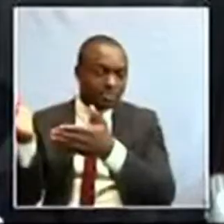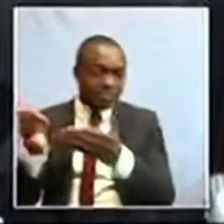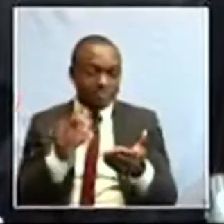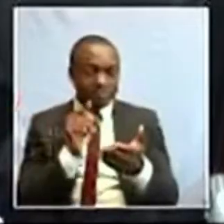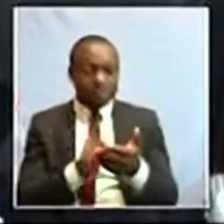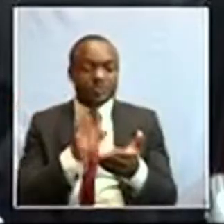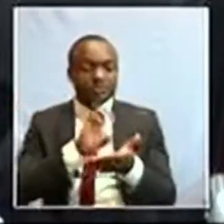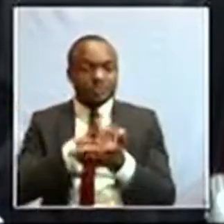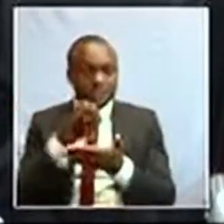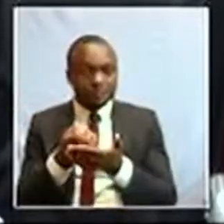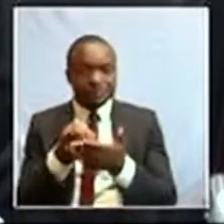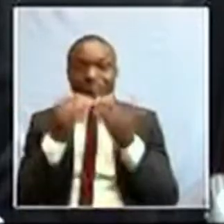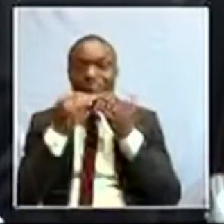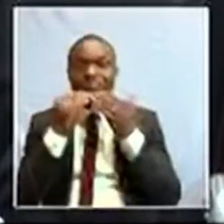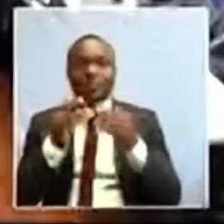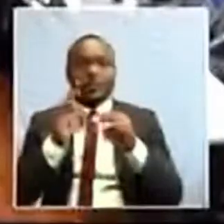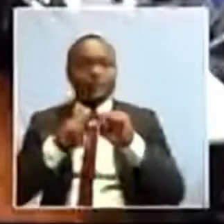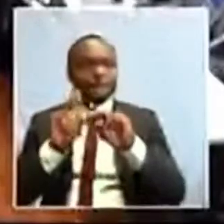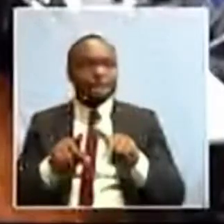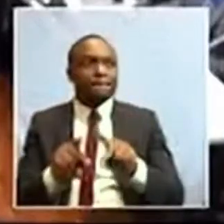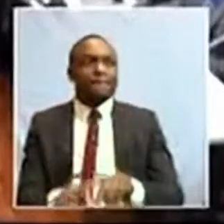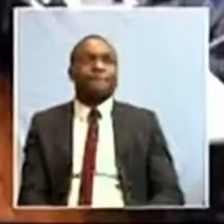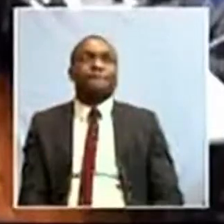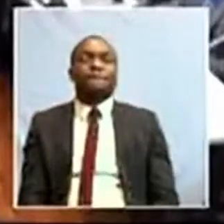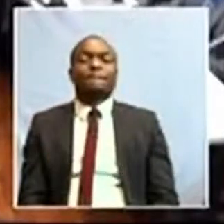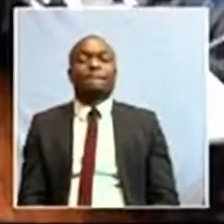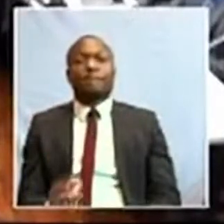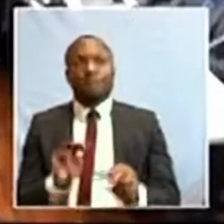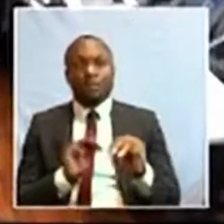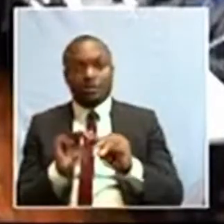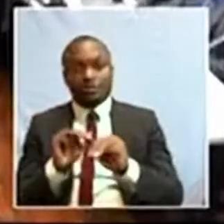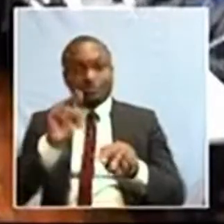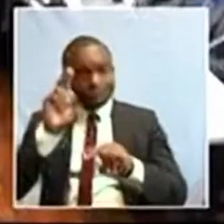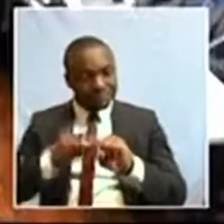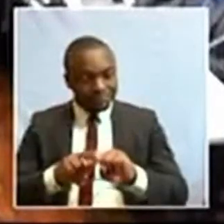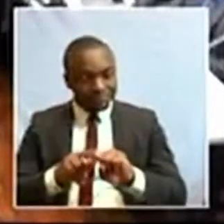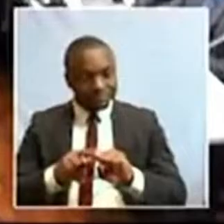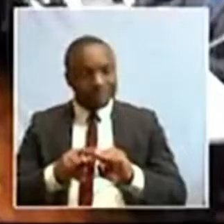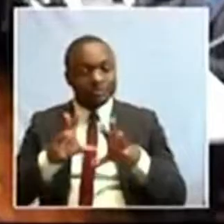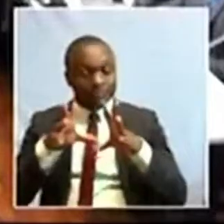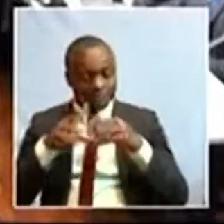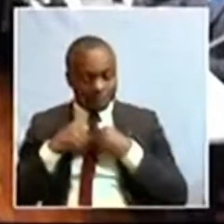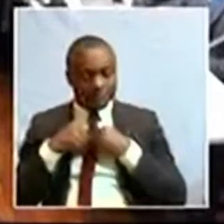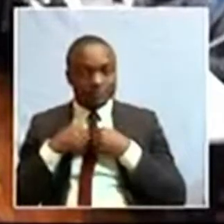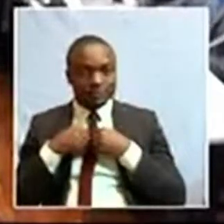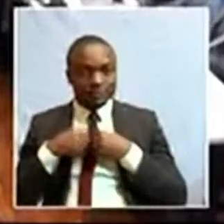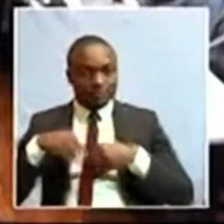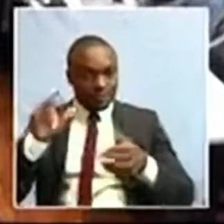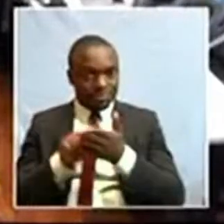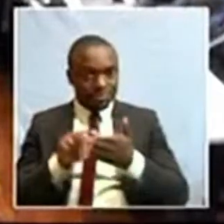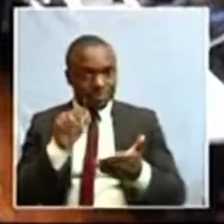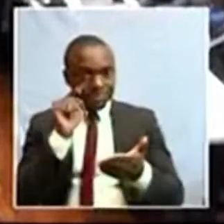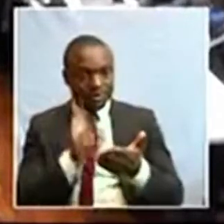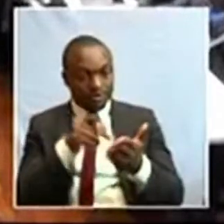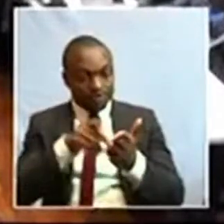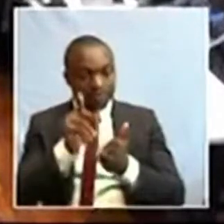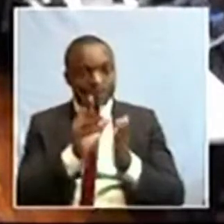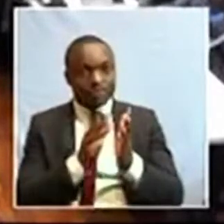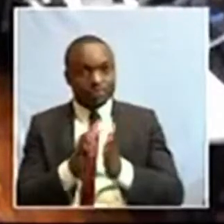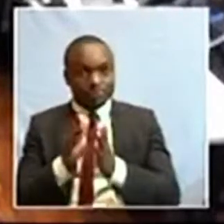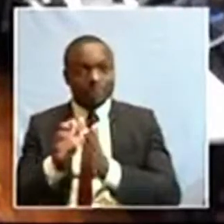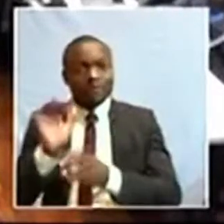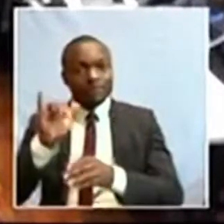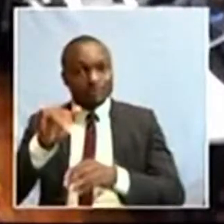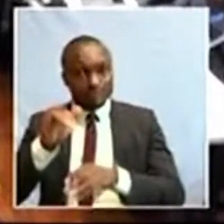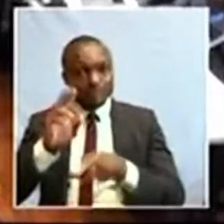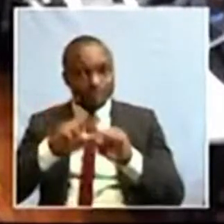of evidence. Thank you very much, Chair. Has management started to adopt and approve this payment plan? Yes, Chair,